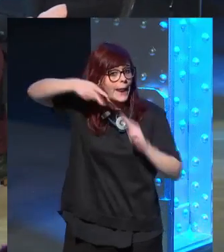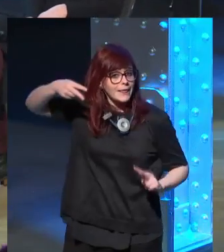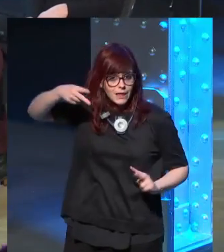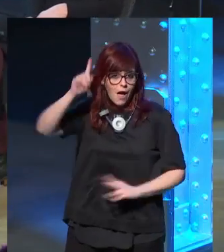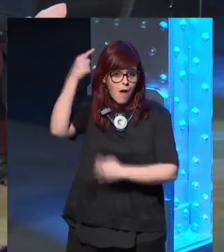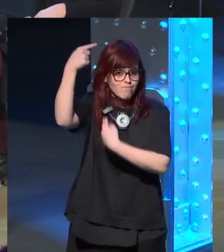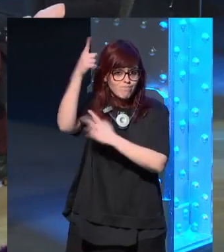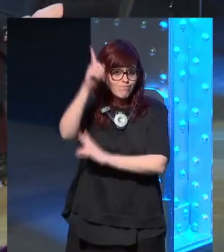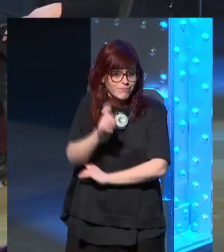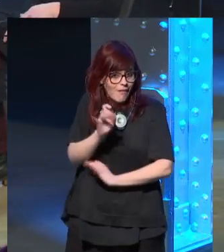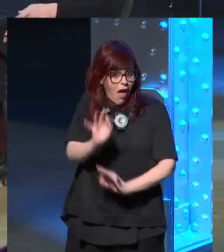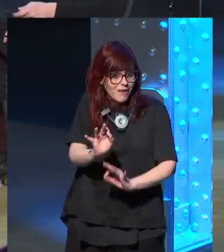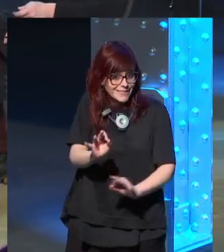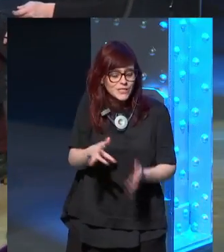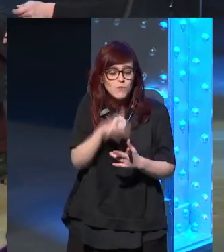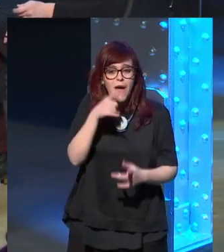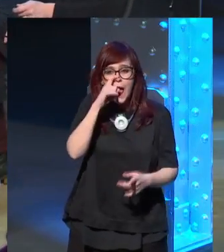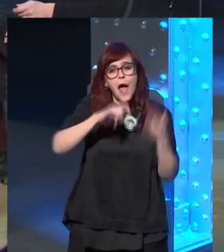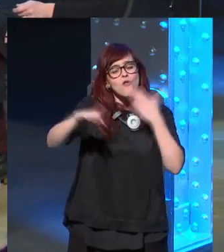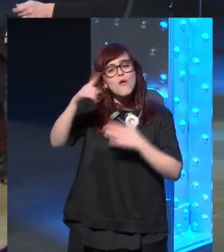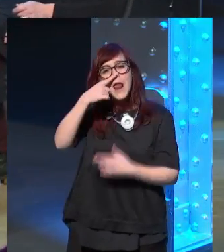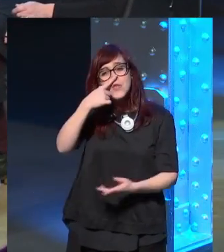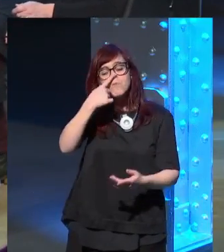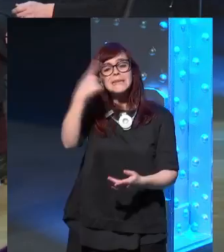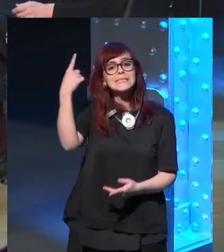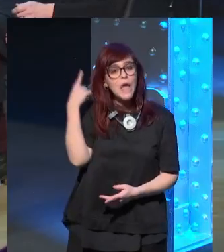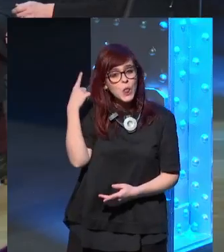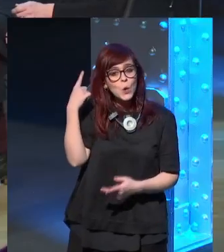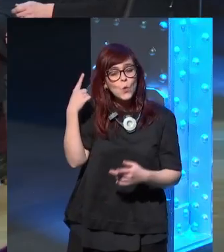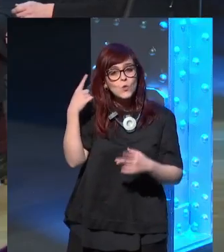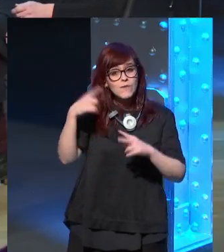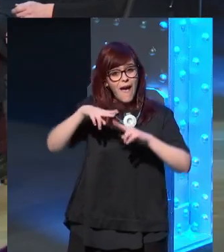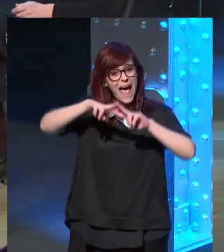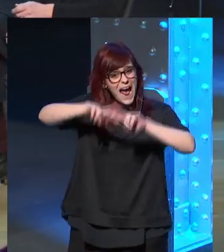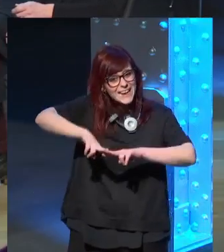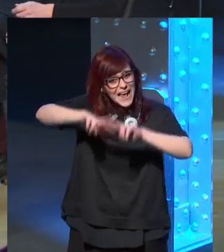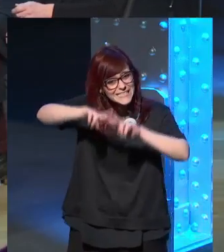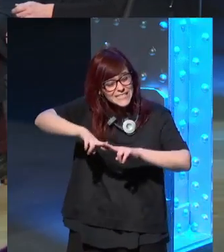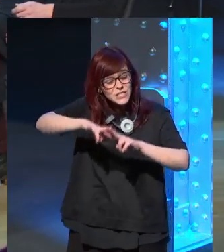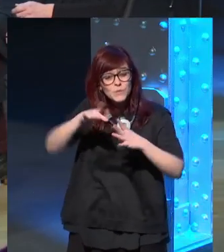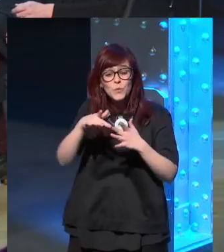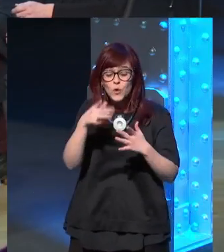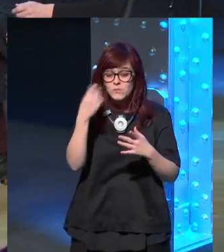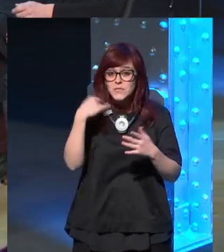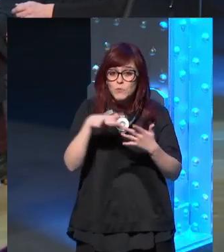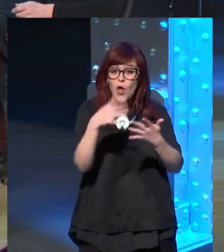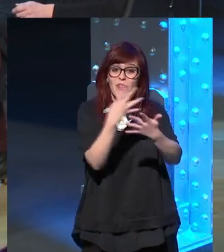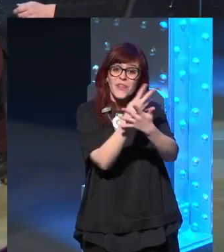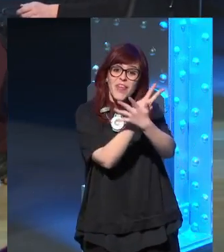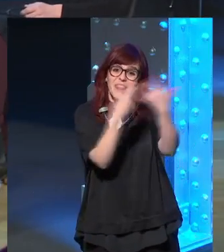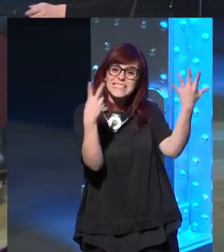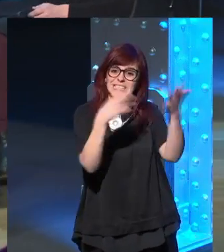think, 17 million twins around the world, and exploring several thousand